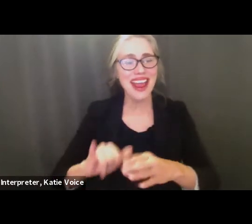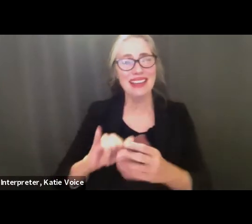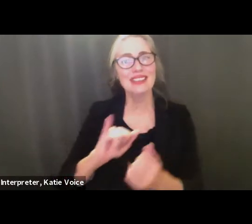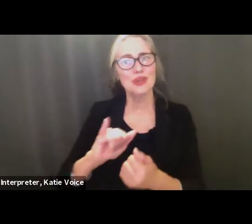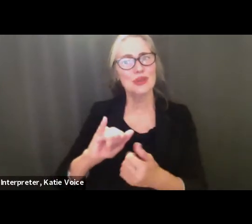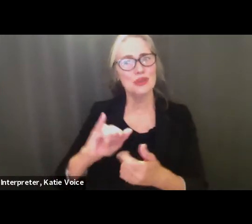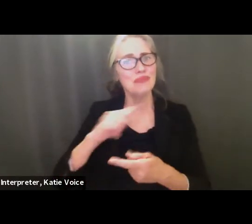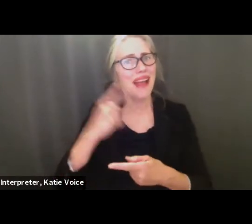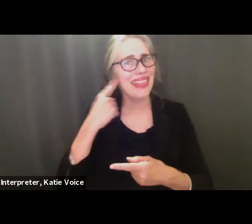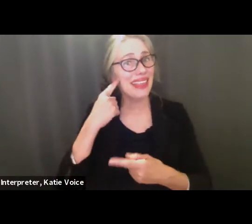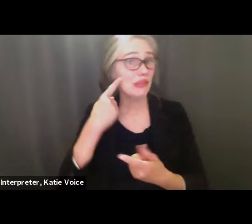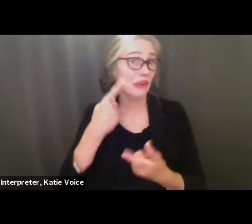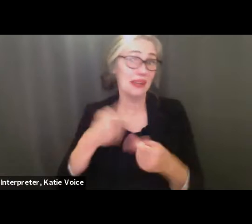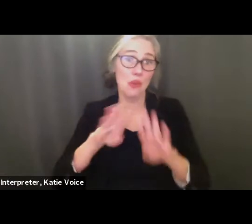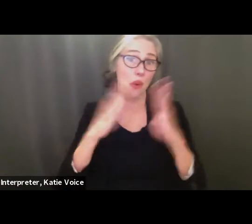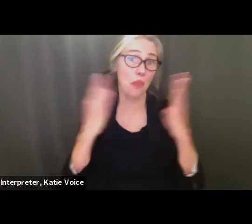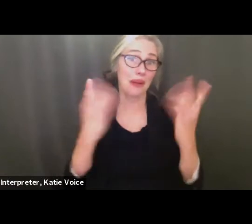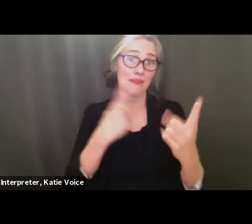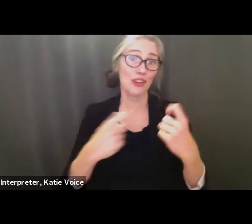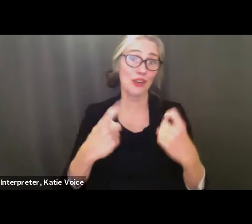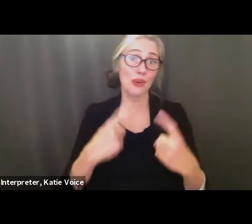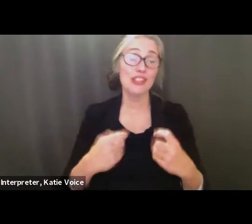might have. Thank you.